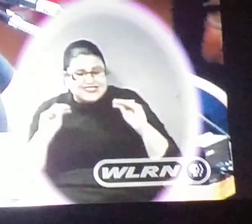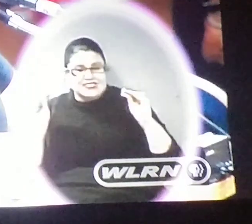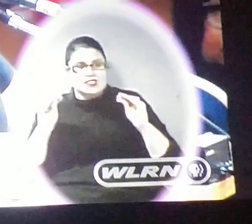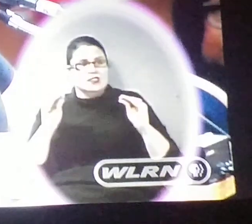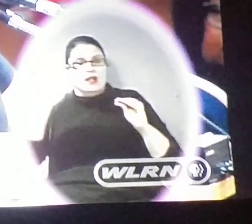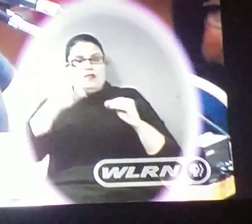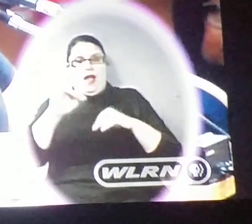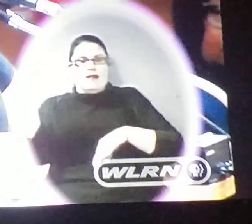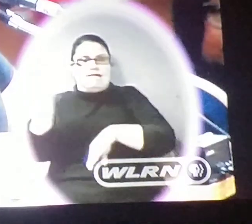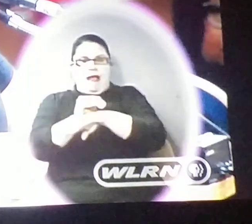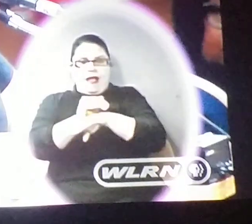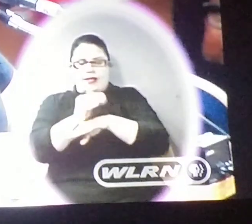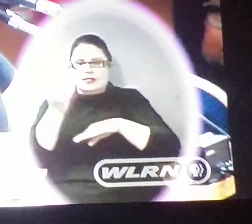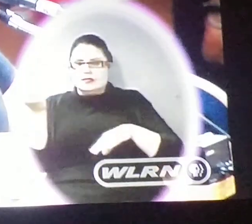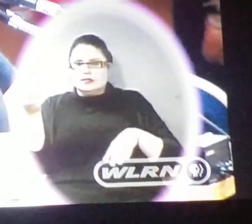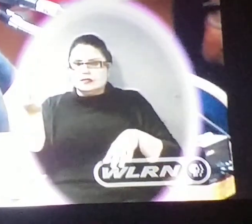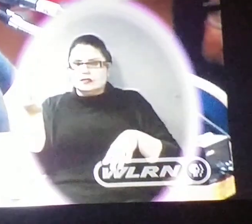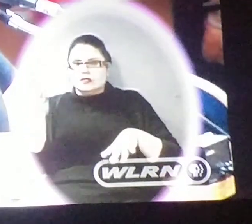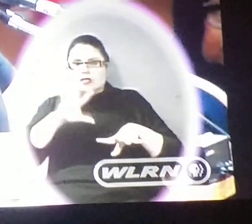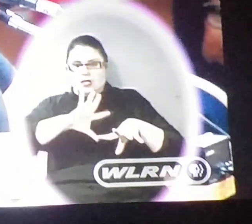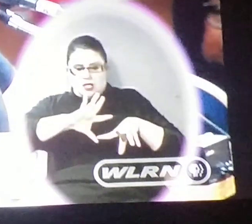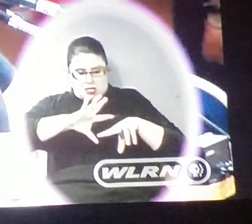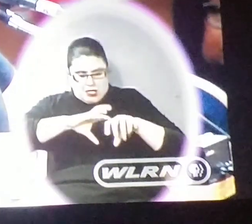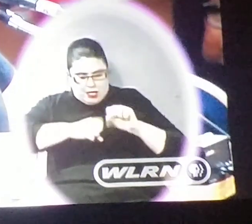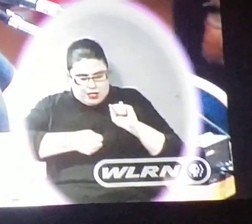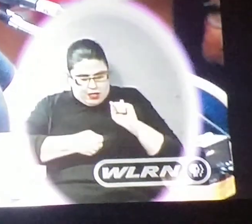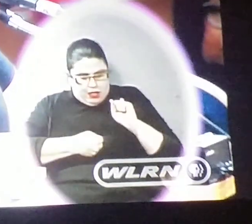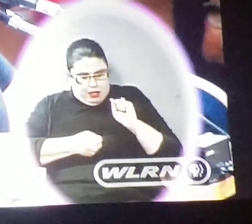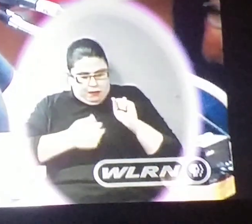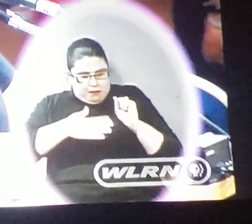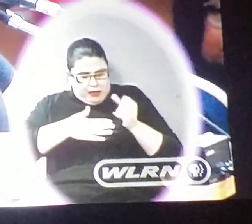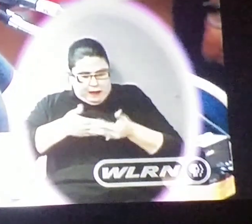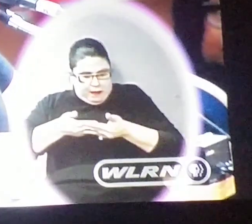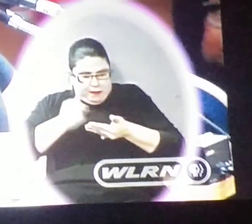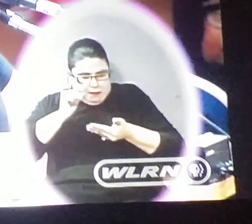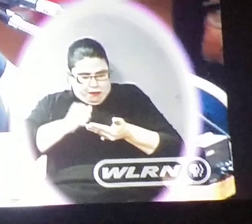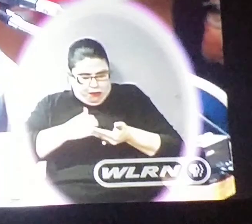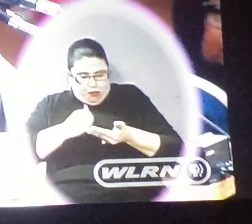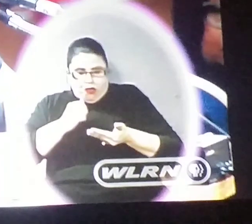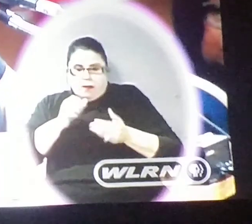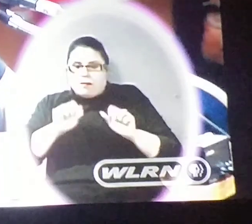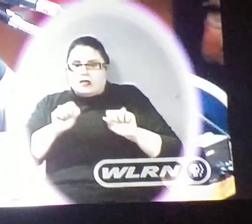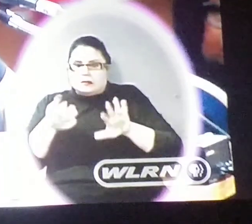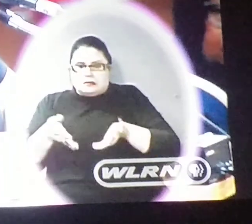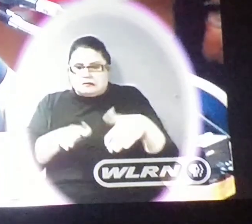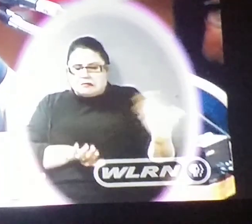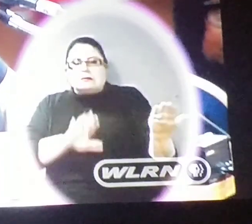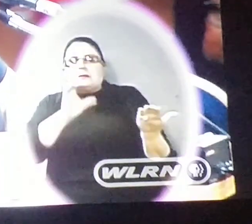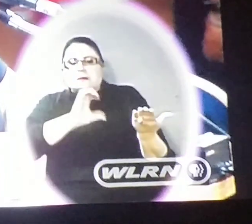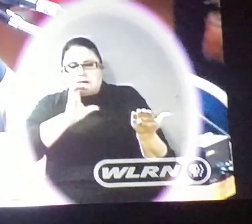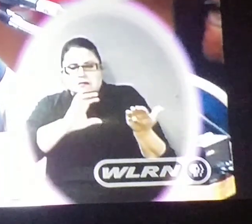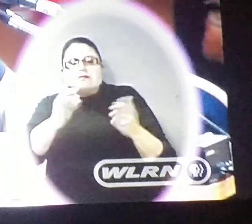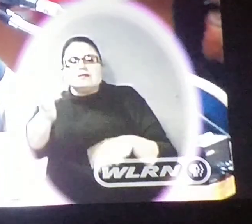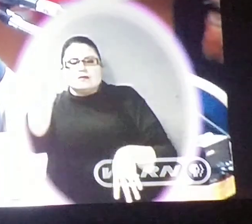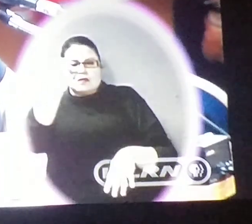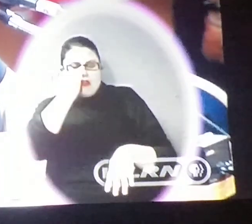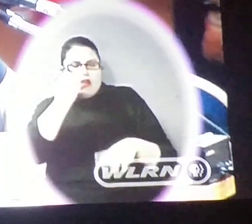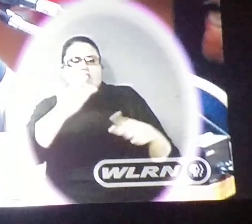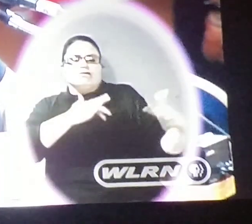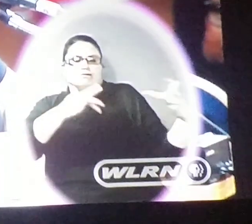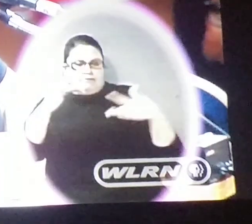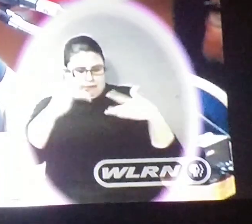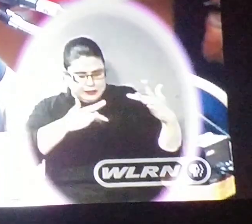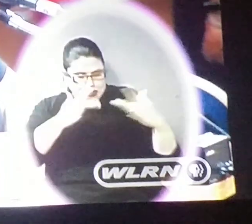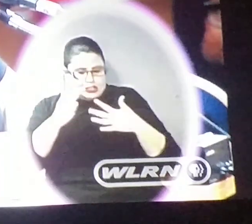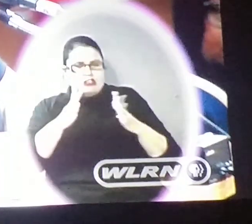that our hearts dropped at the possibility of losing our precious child, the superintendent graciously called and extended his concern and wishes for